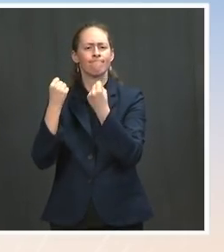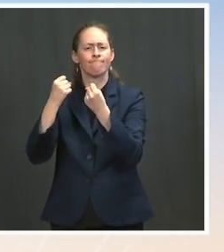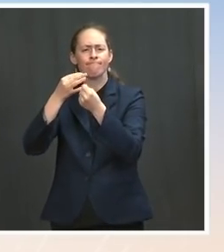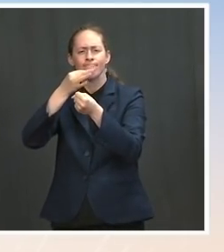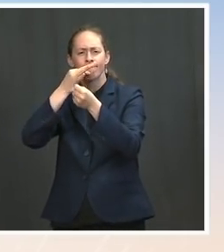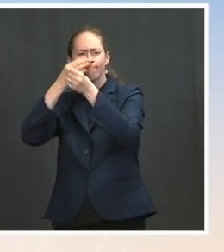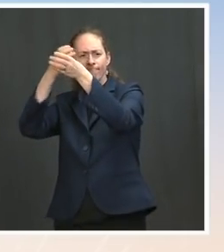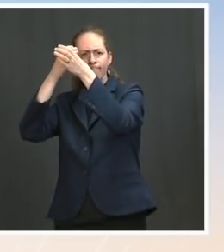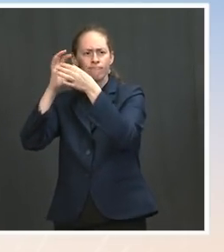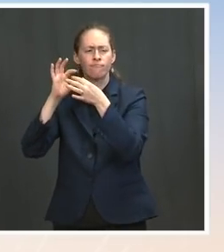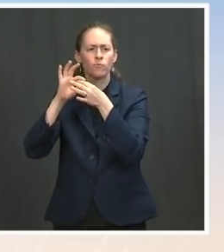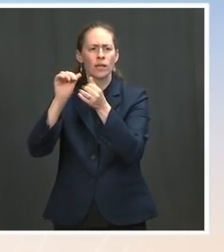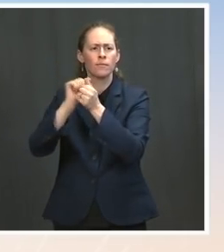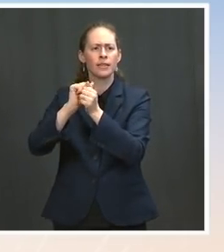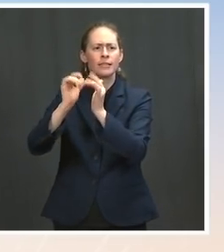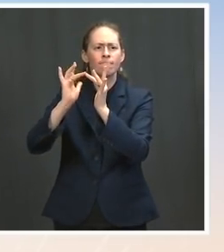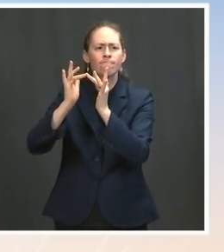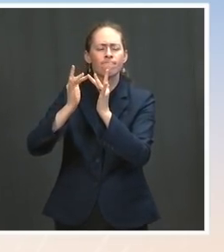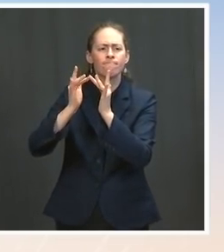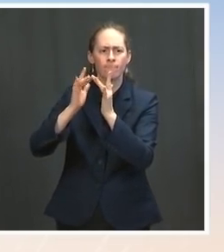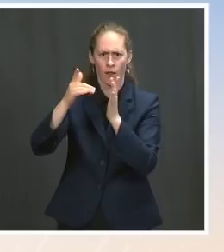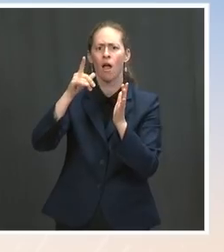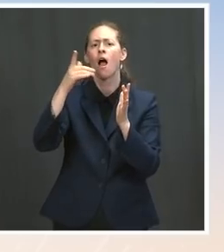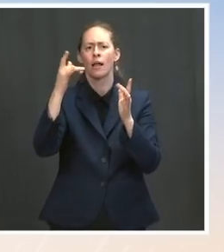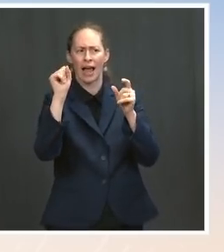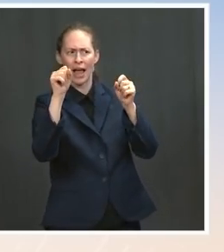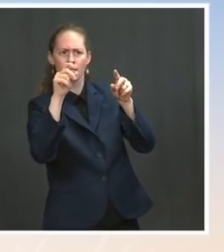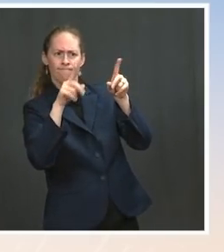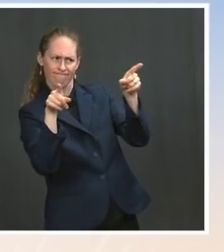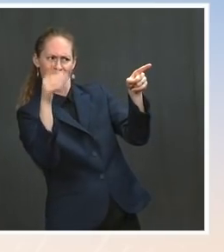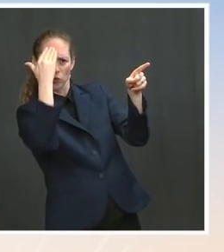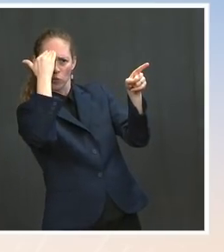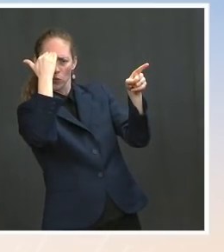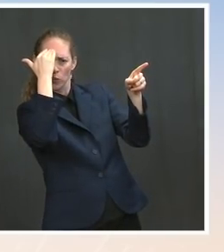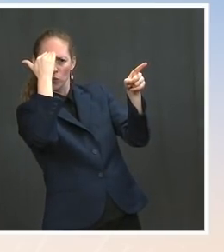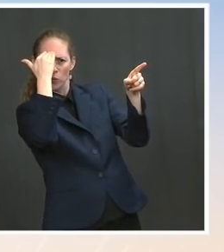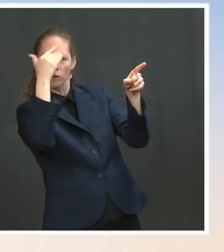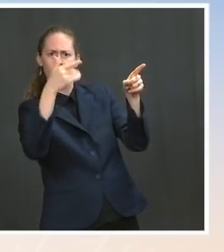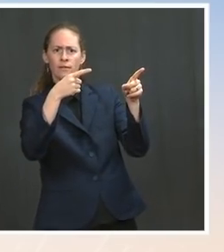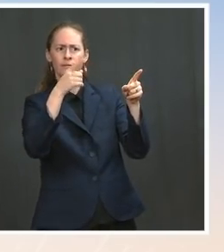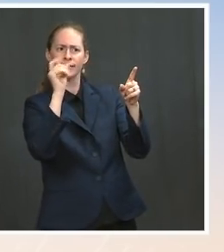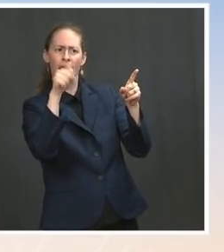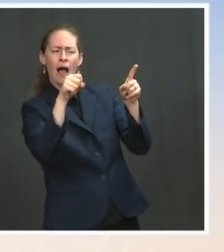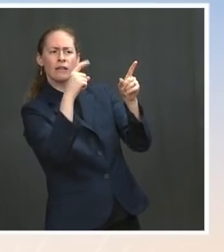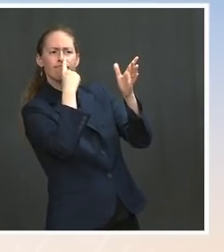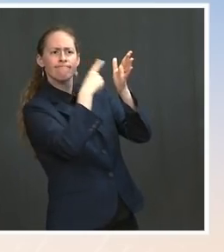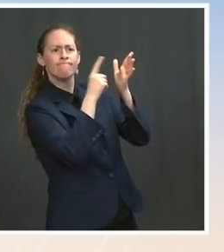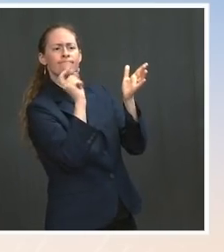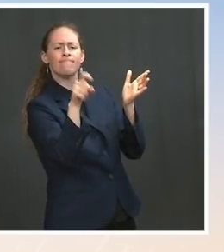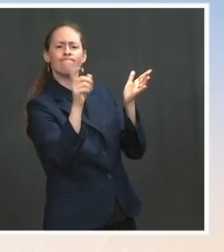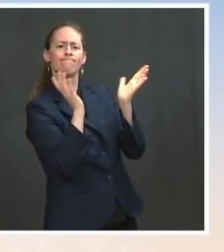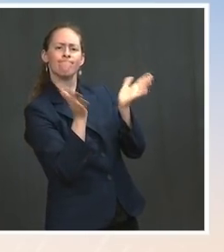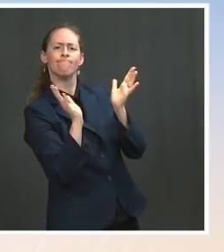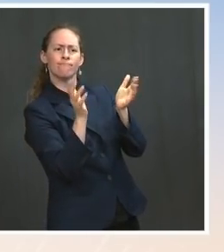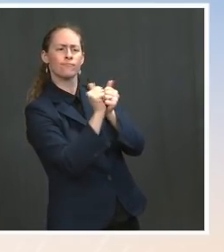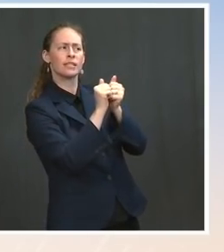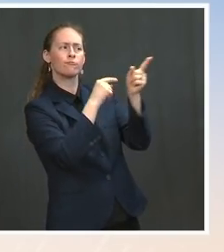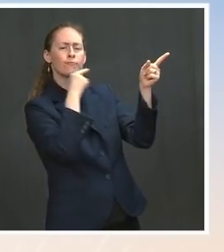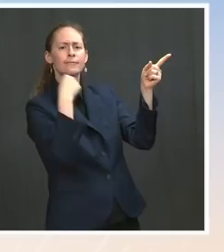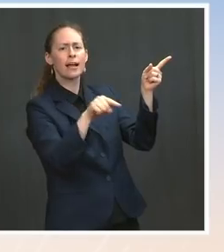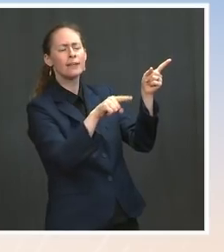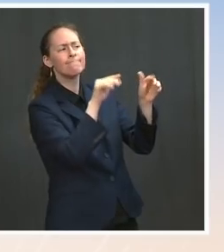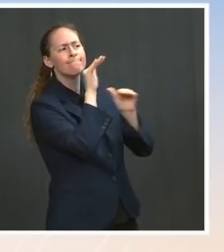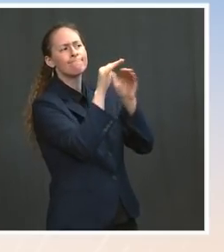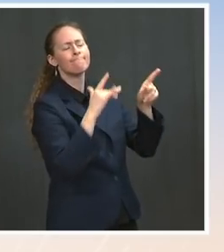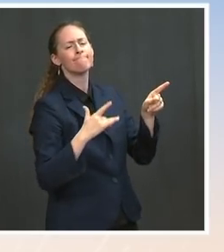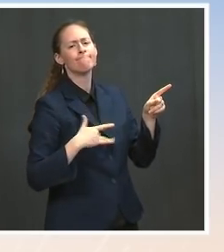chat with them. If you have any leads, we'll take that. Okay. And then on immigration, has the president or the vice president seen the video